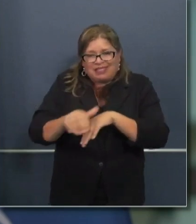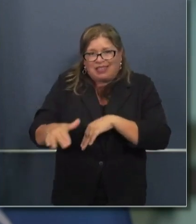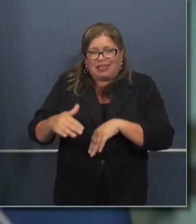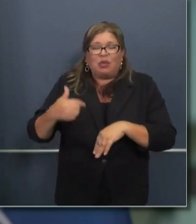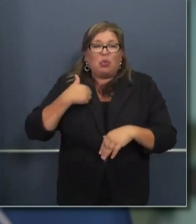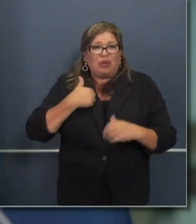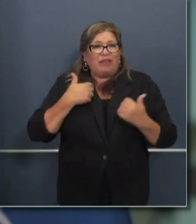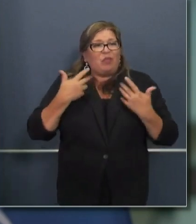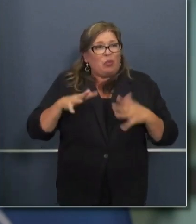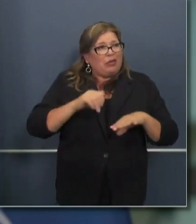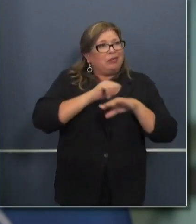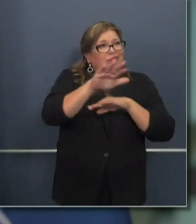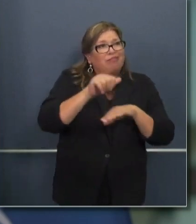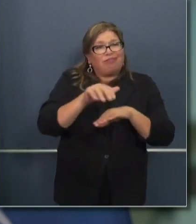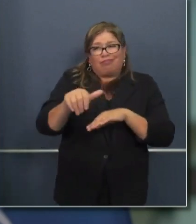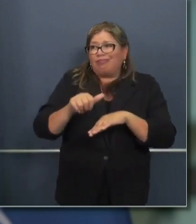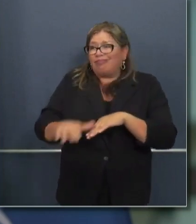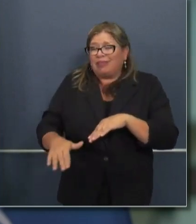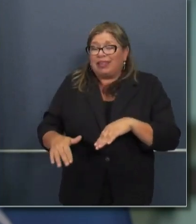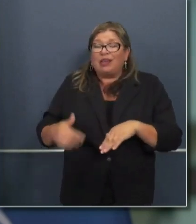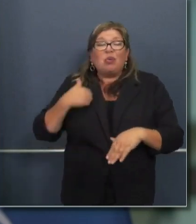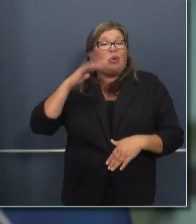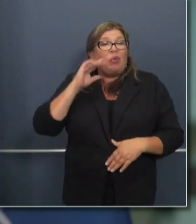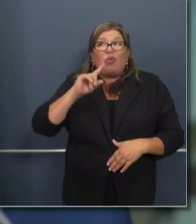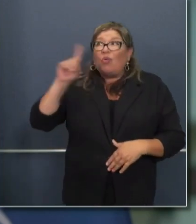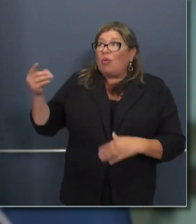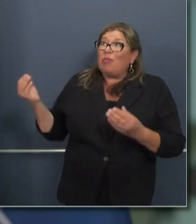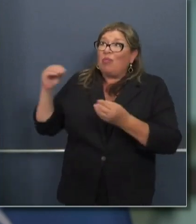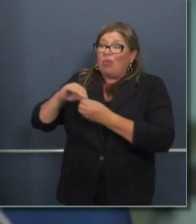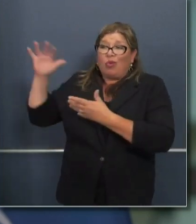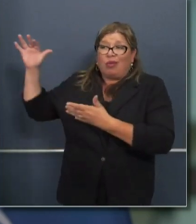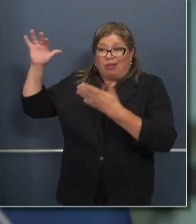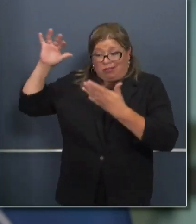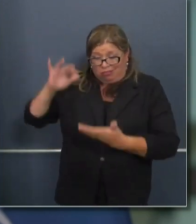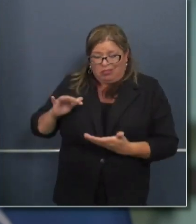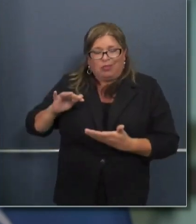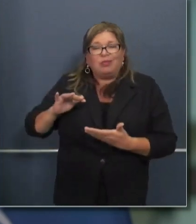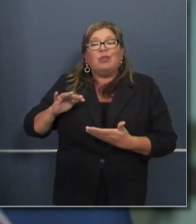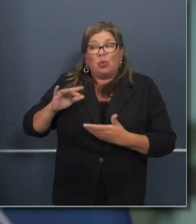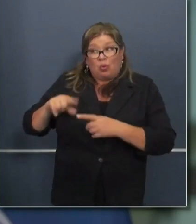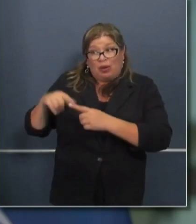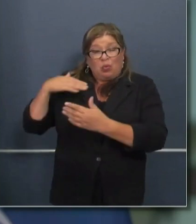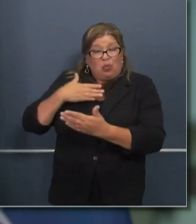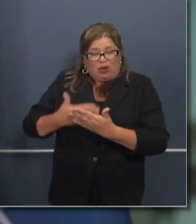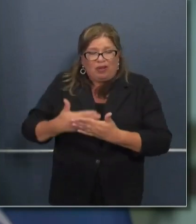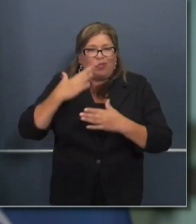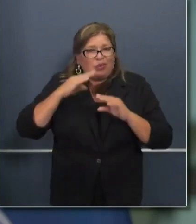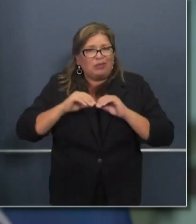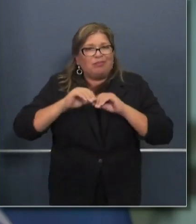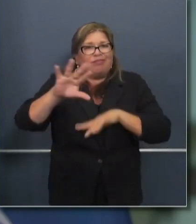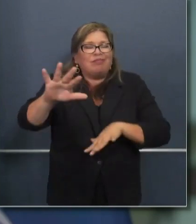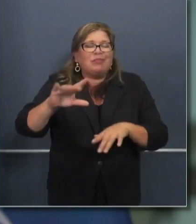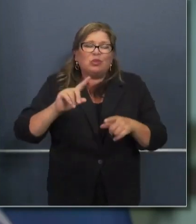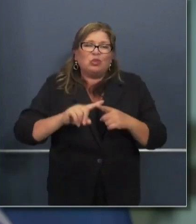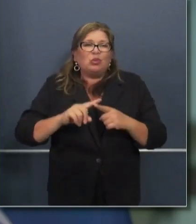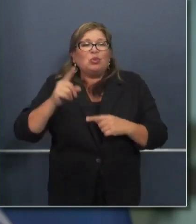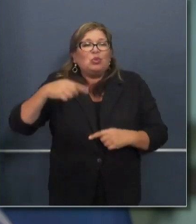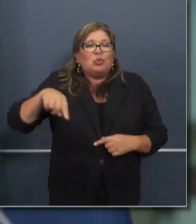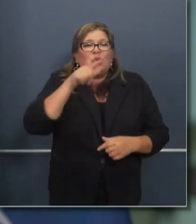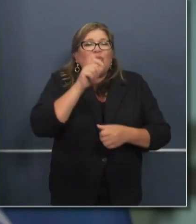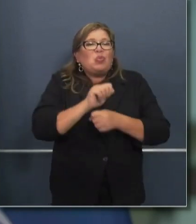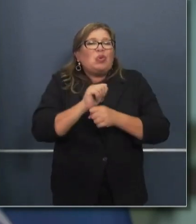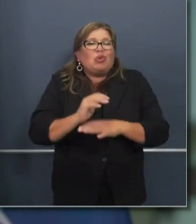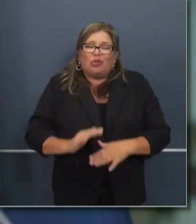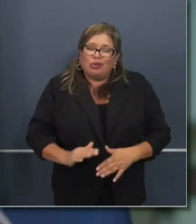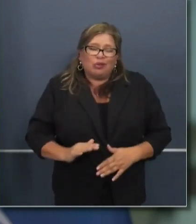the next few weeks. As soon as we get those in, we want to get those out as well, particularly to our most vulnerable workers. Again,